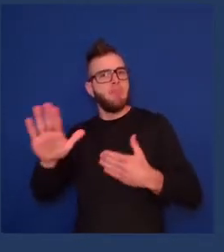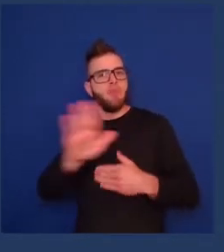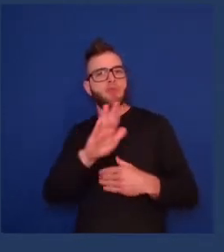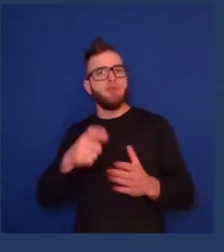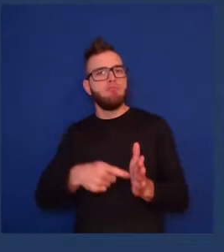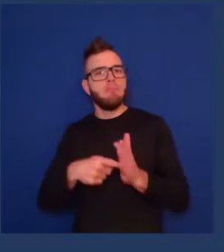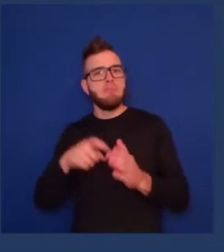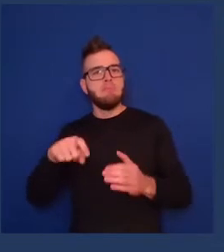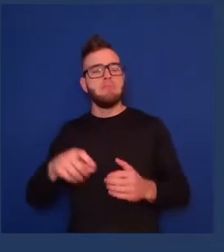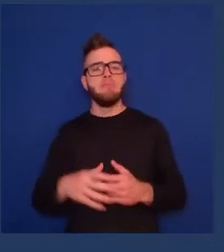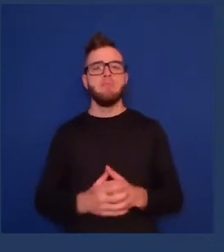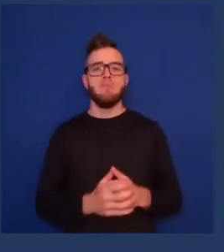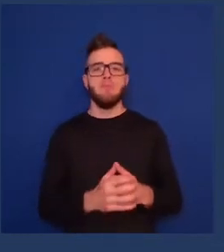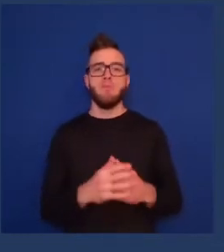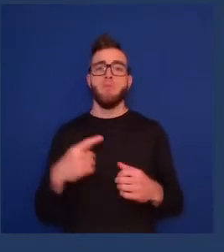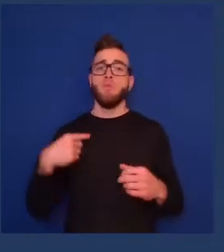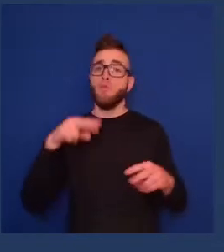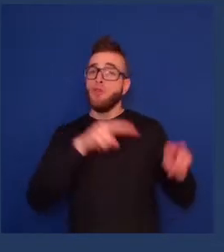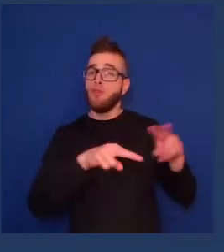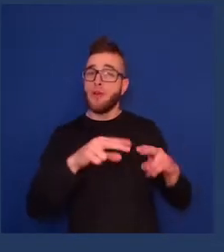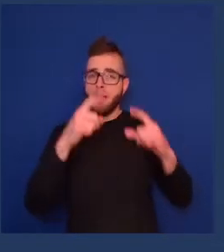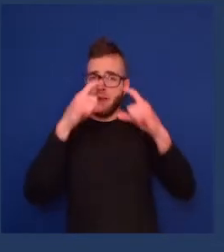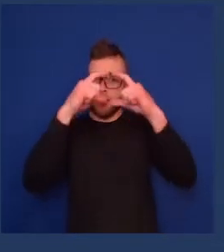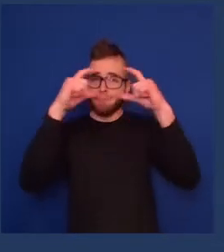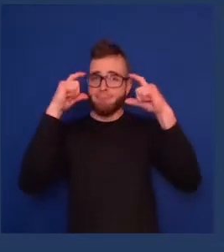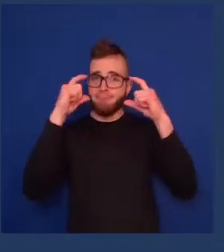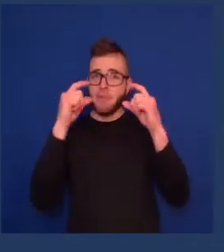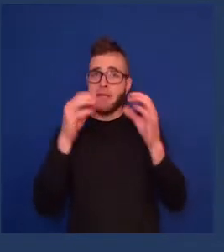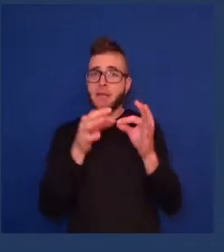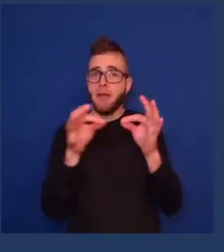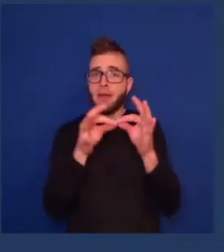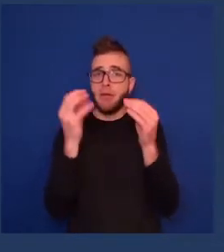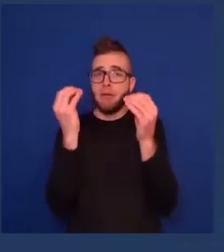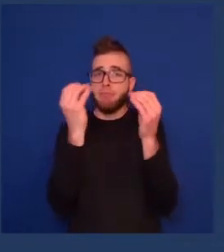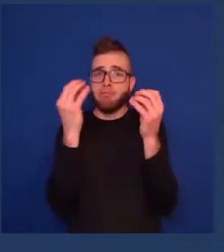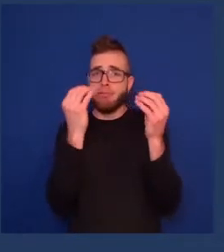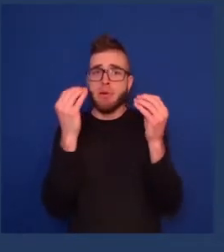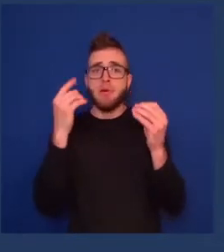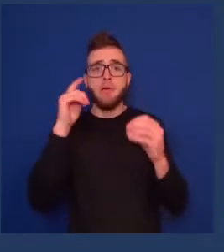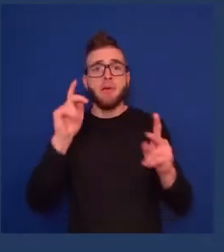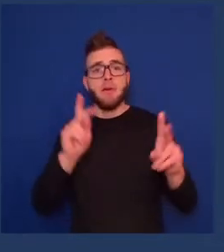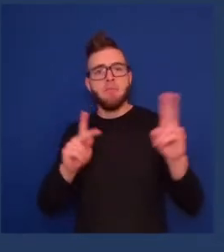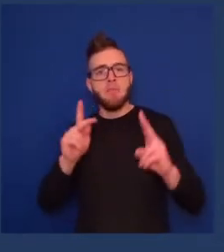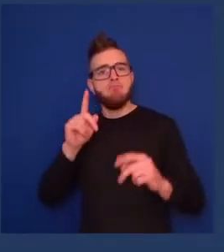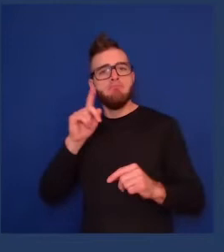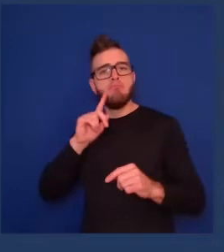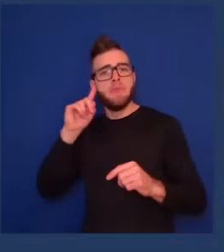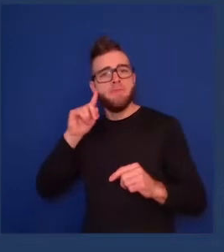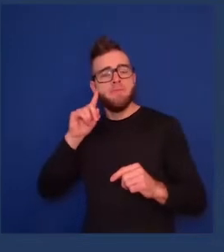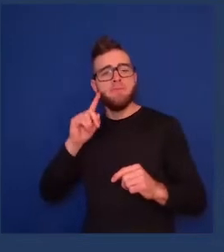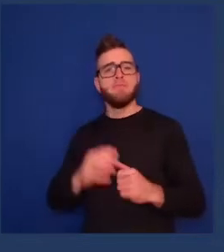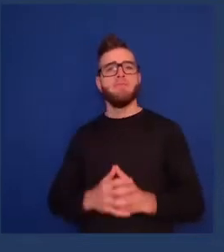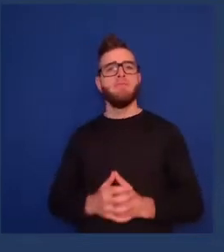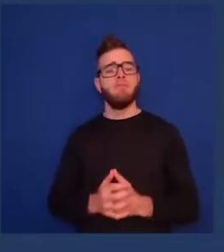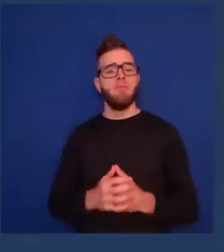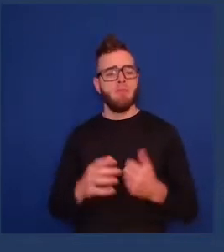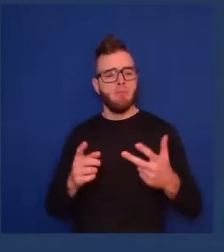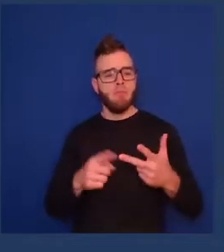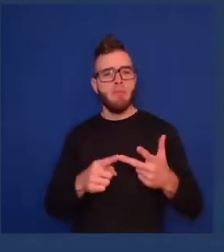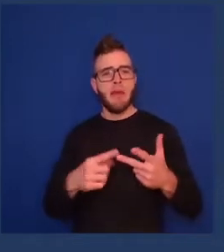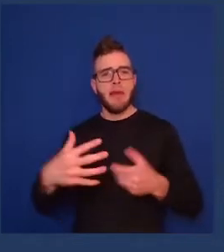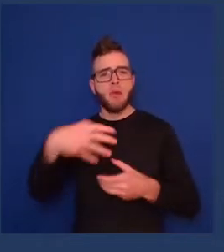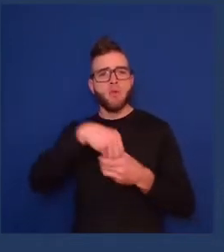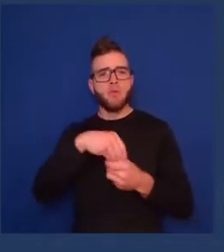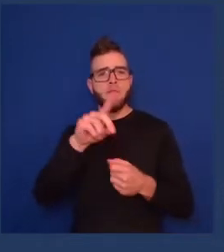lift people up based on their specific needs. We're looking at wearables that can help make the world accessible. For example, providing